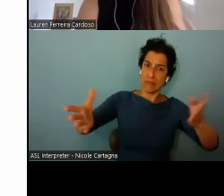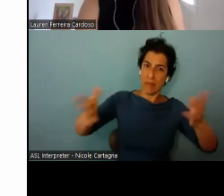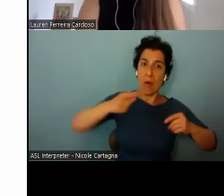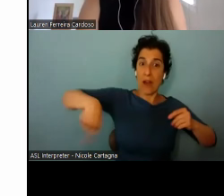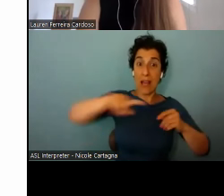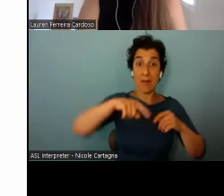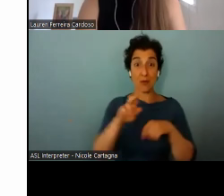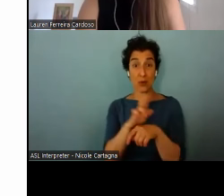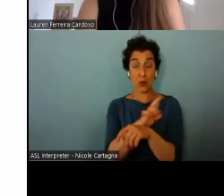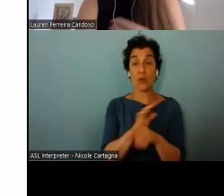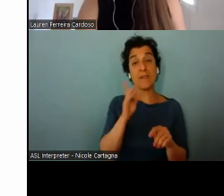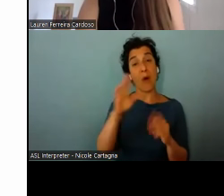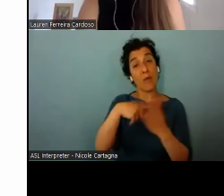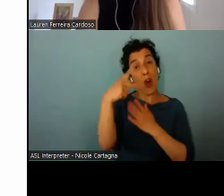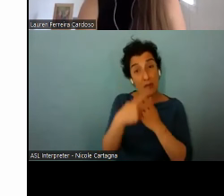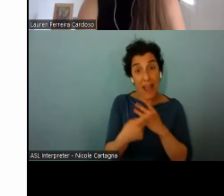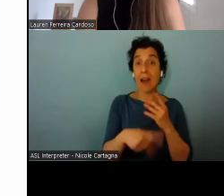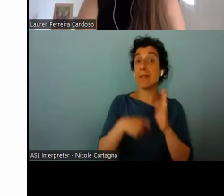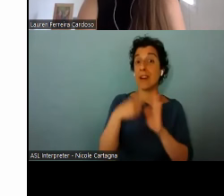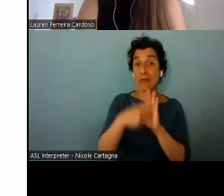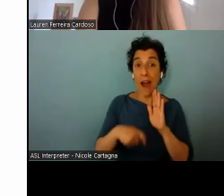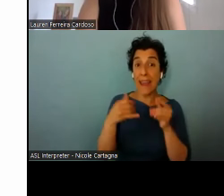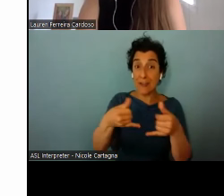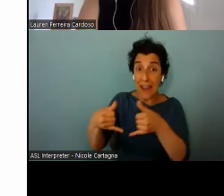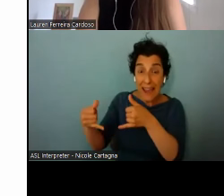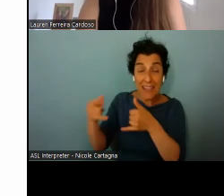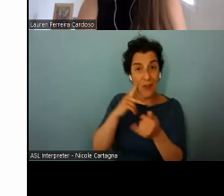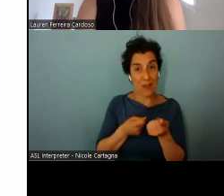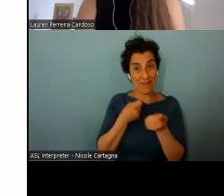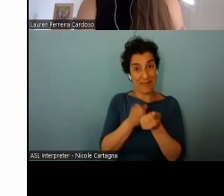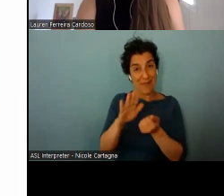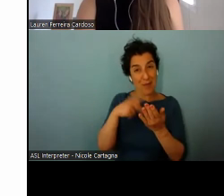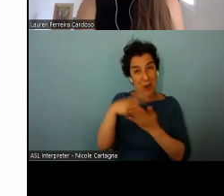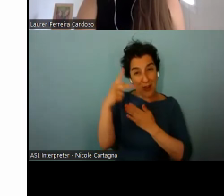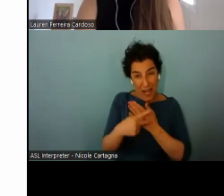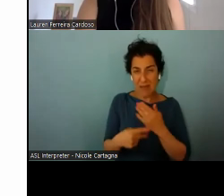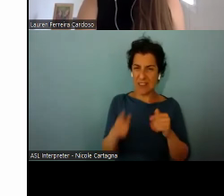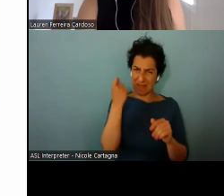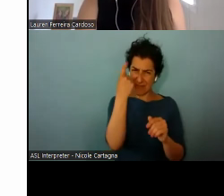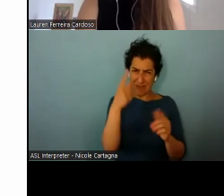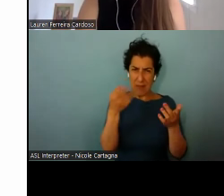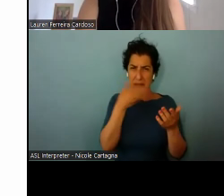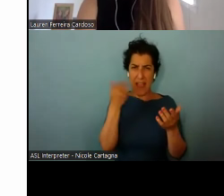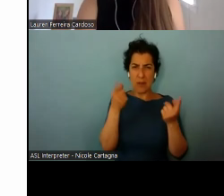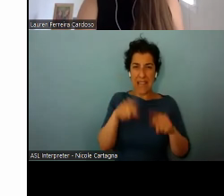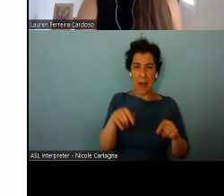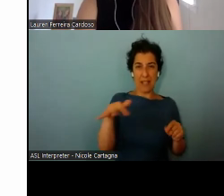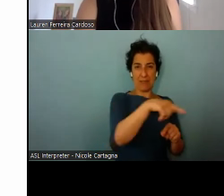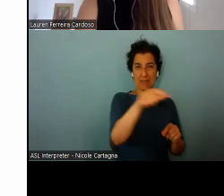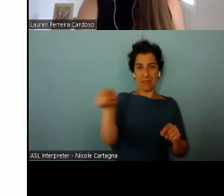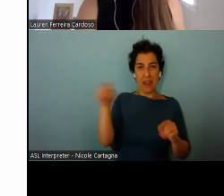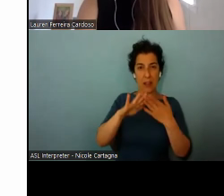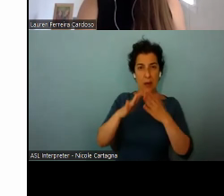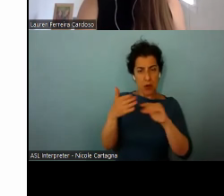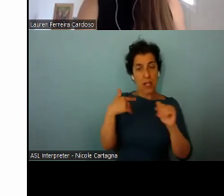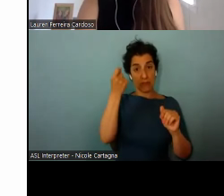change programming, to write grants, to really understand better what was happening in their community and what the needs of their